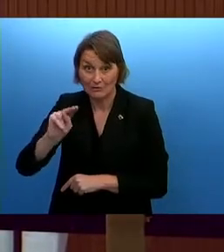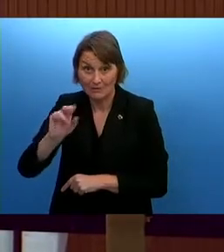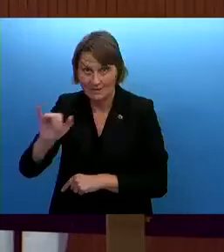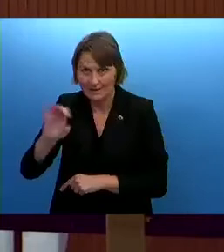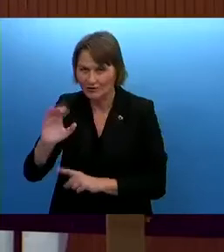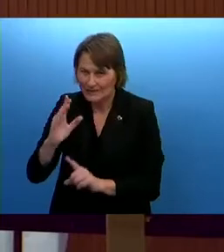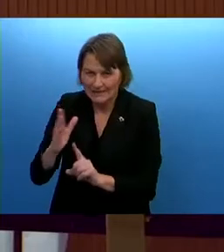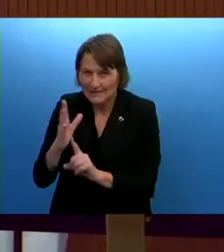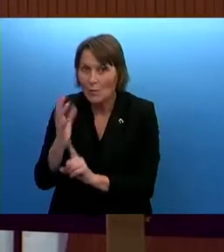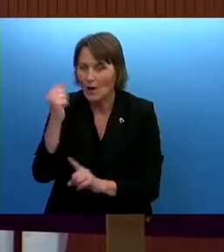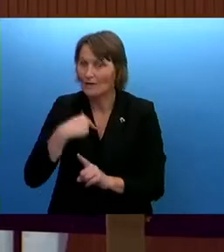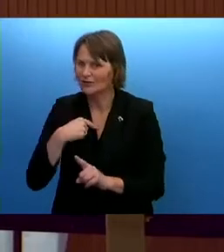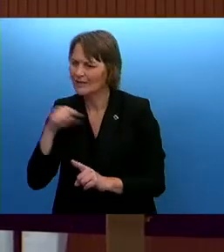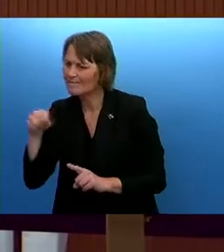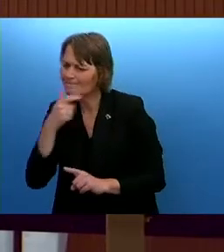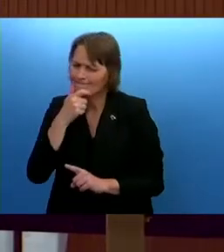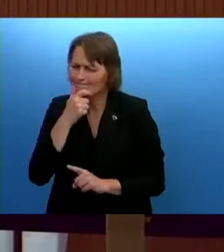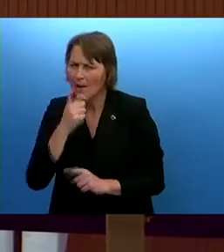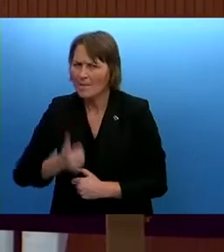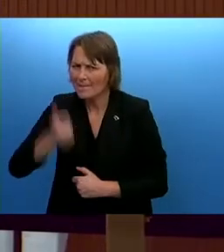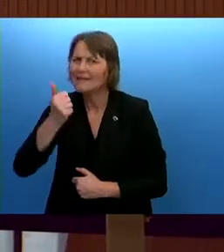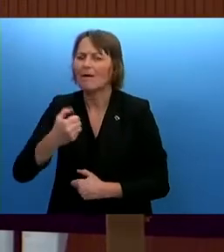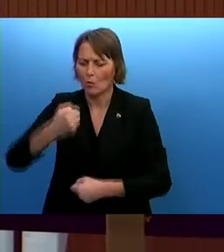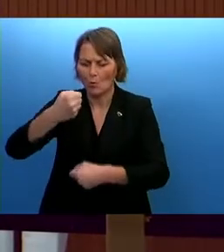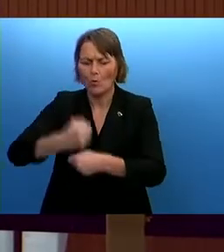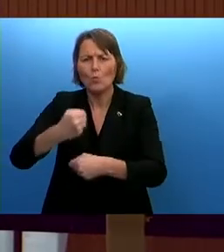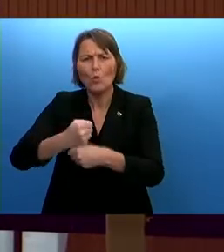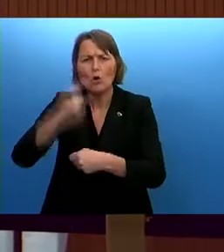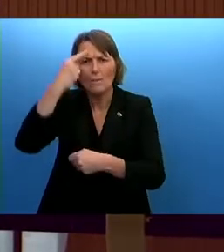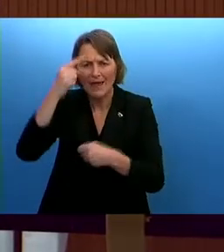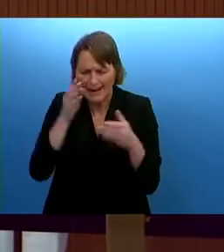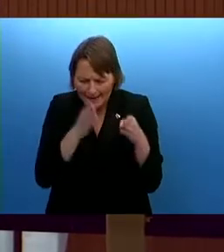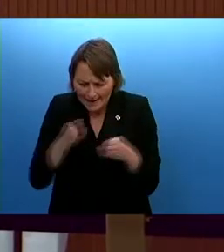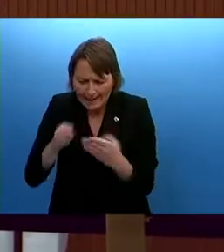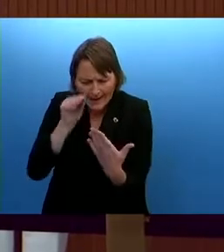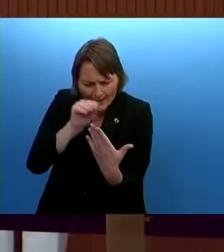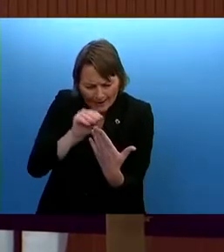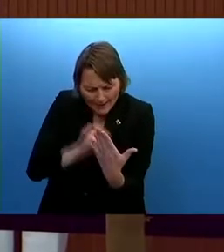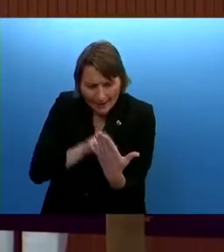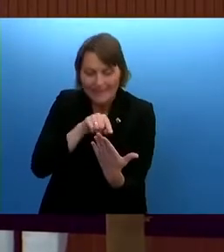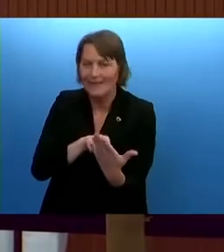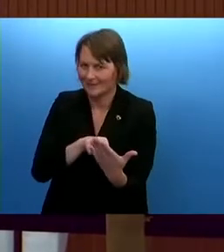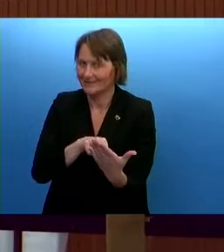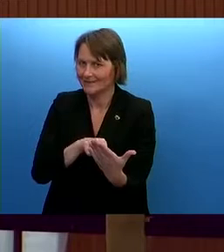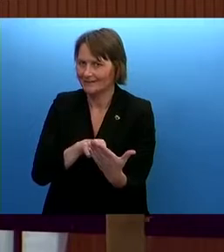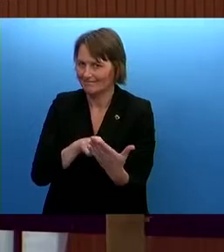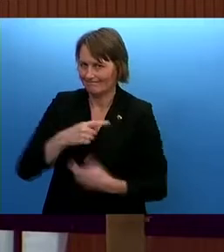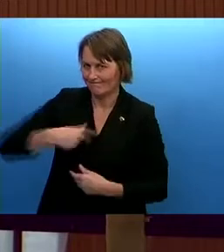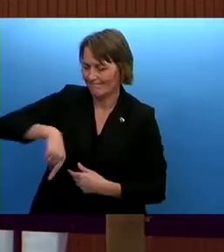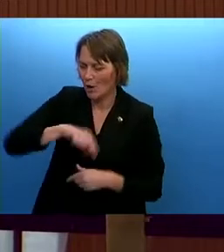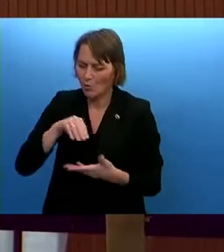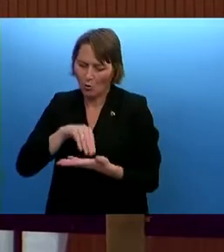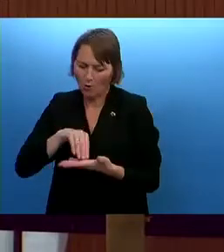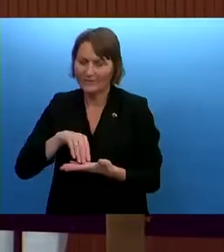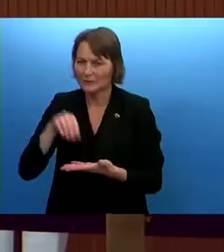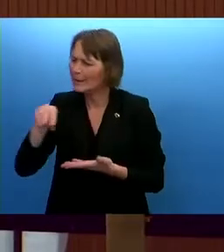our work plan. So that's a practical implementation. It's part of our office work plan to make sure that